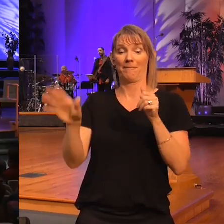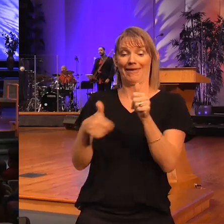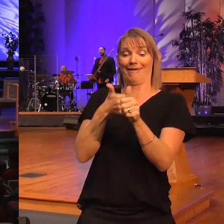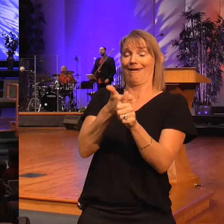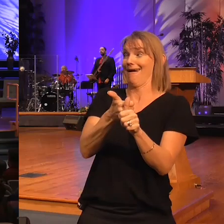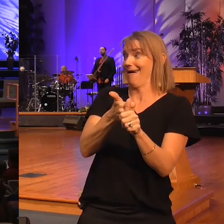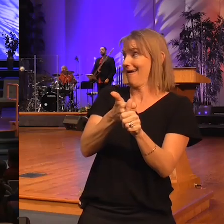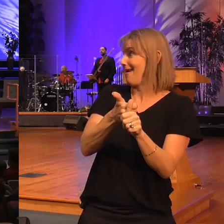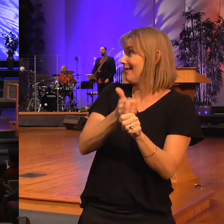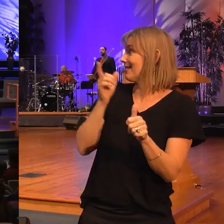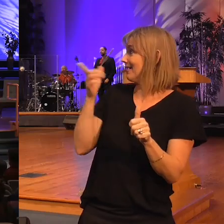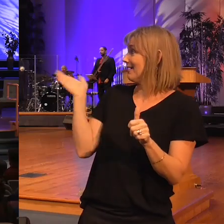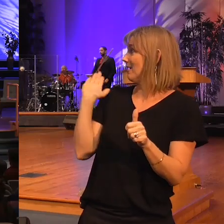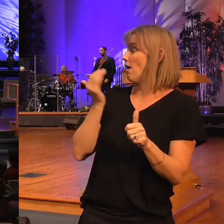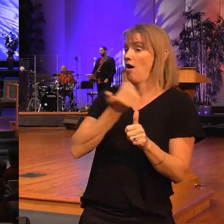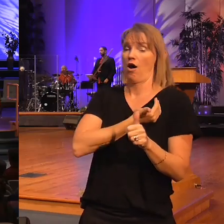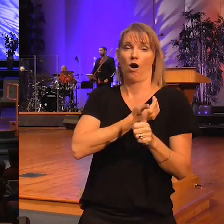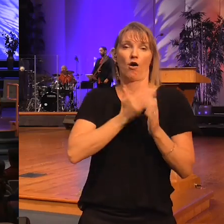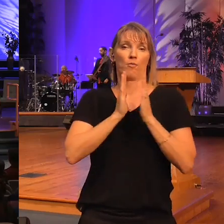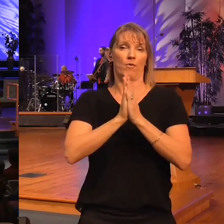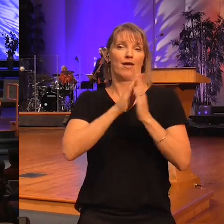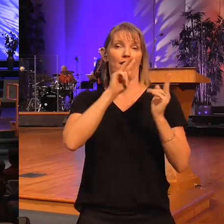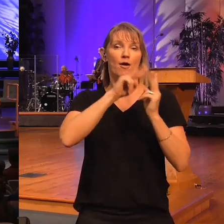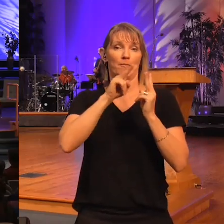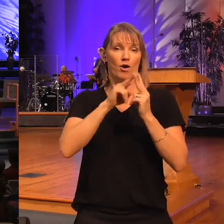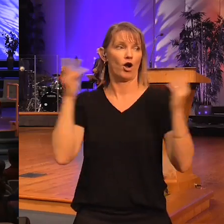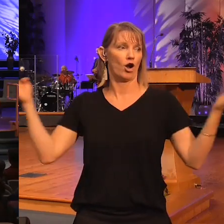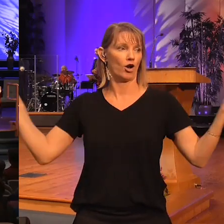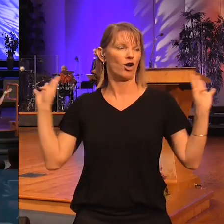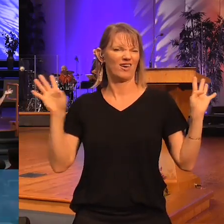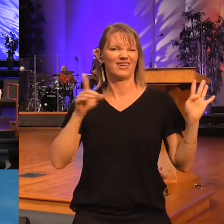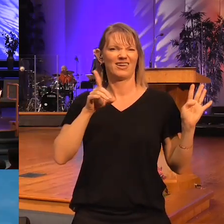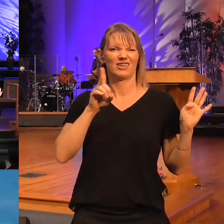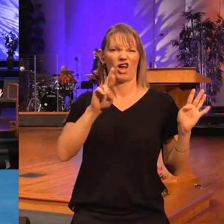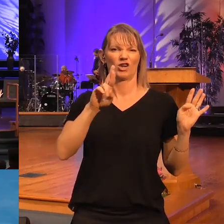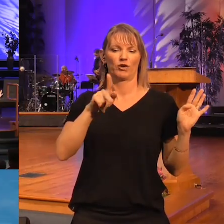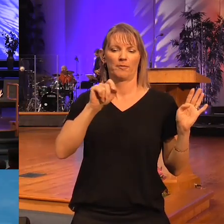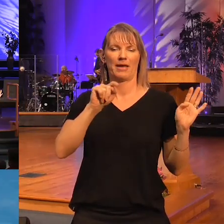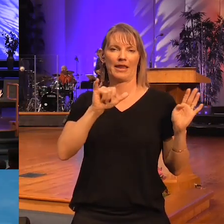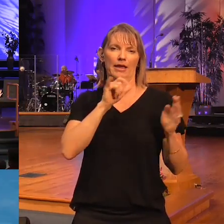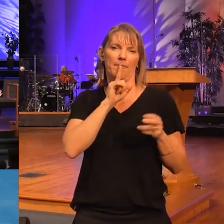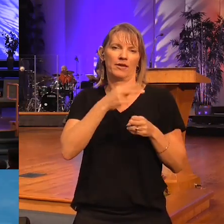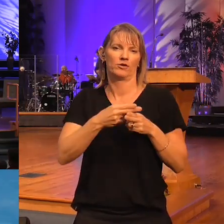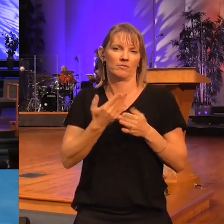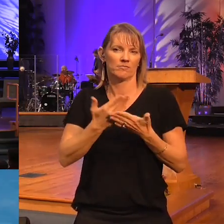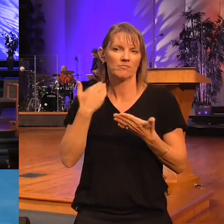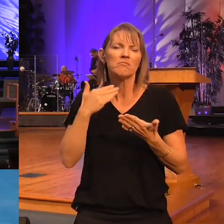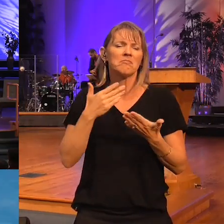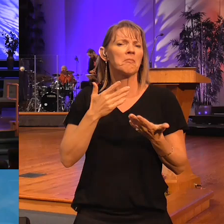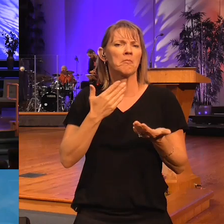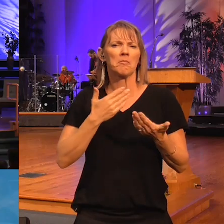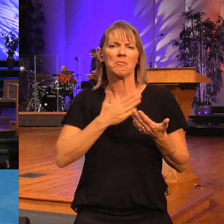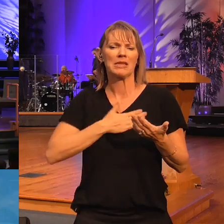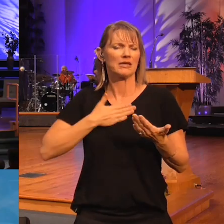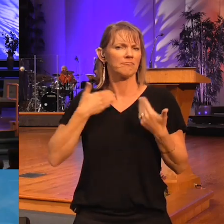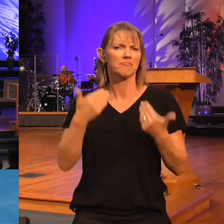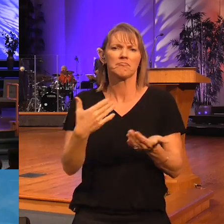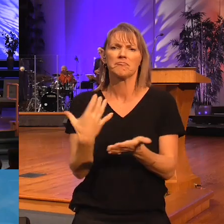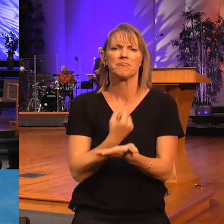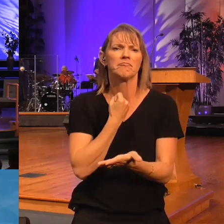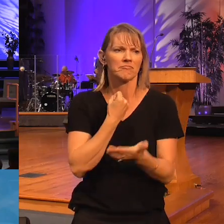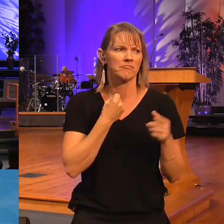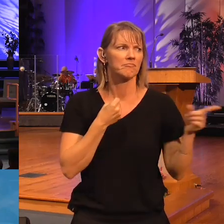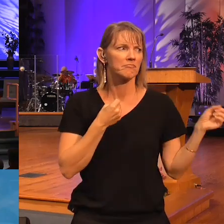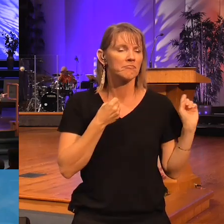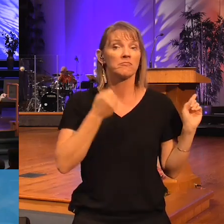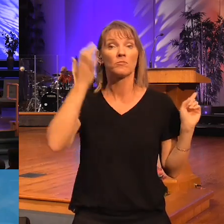our young folks. Those are our prayer practitioners that Patty mentioned earlier. Please take advantage of them if you never have, because they're